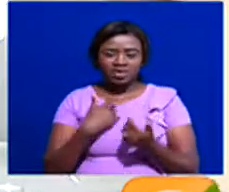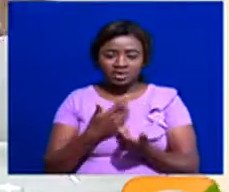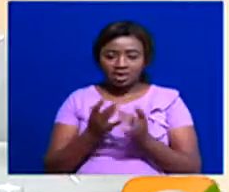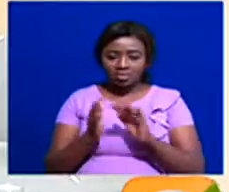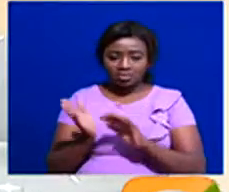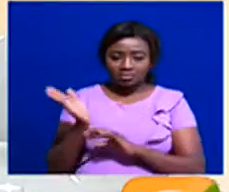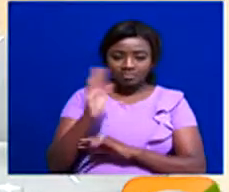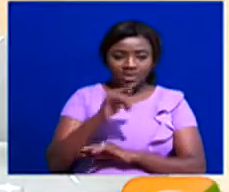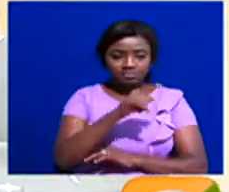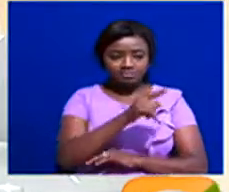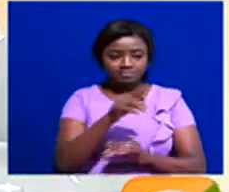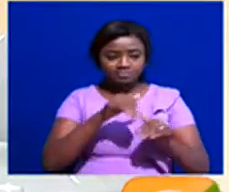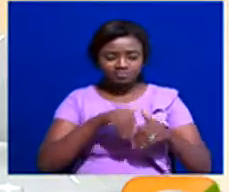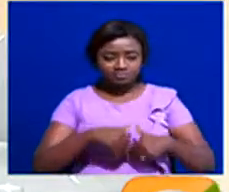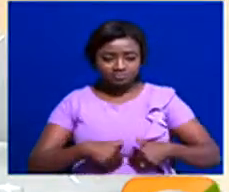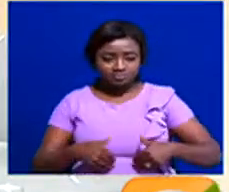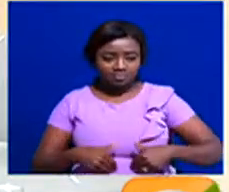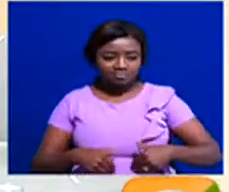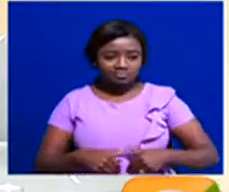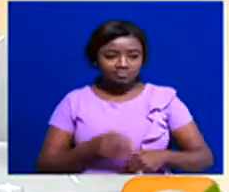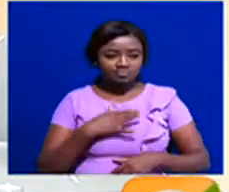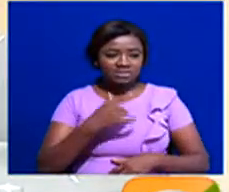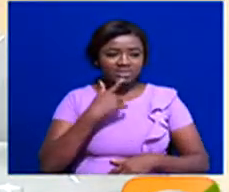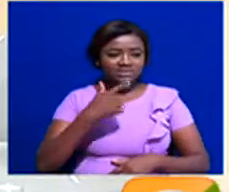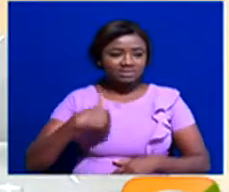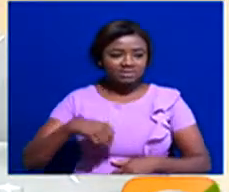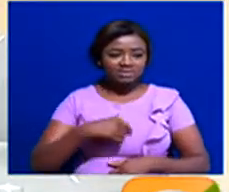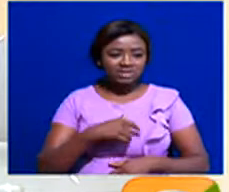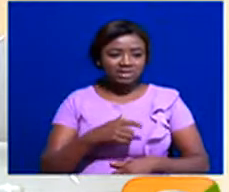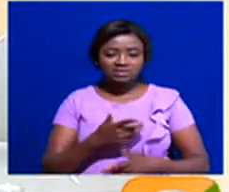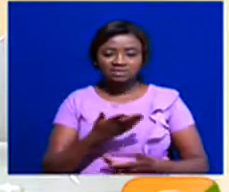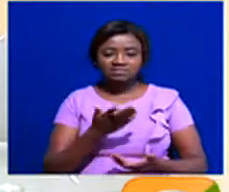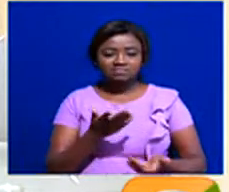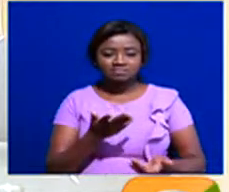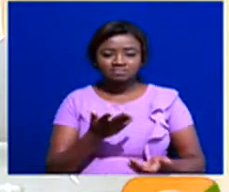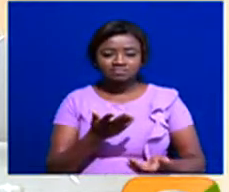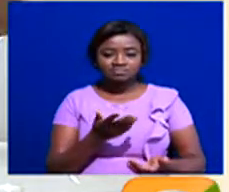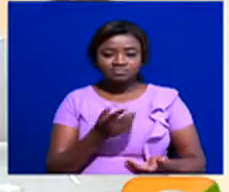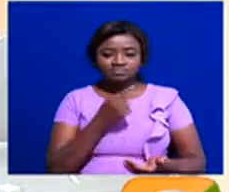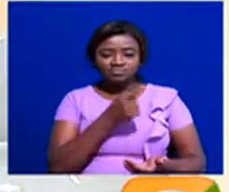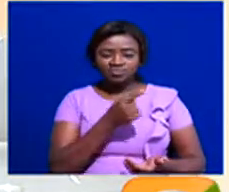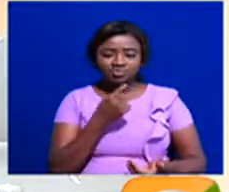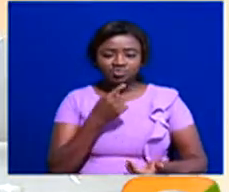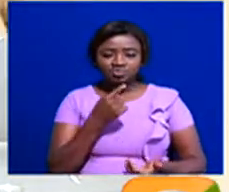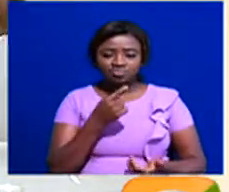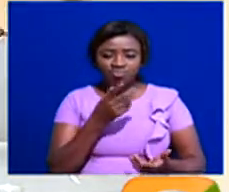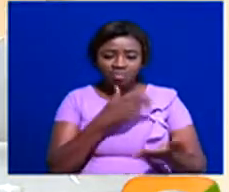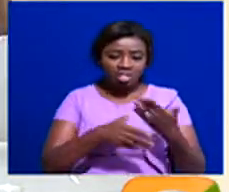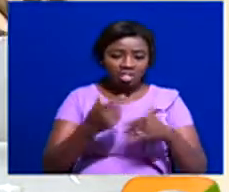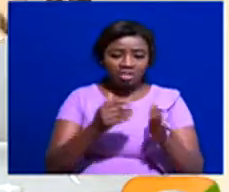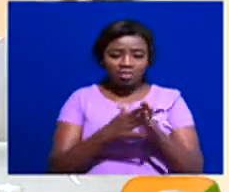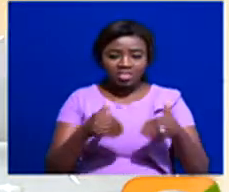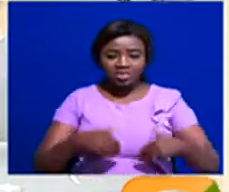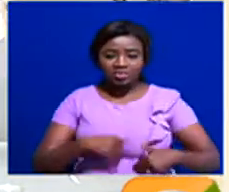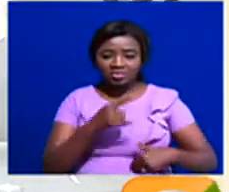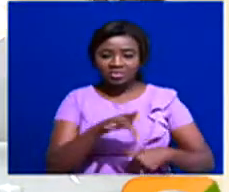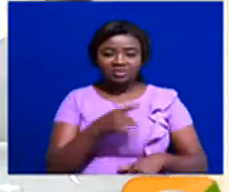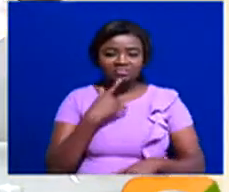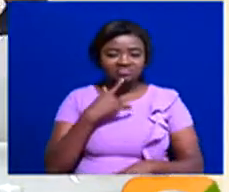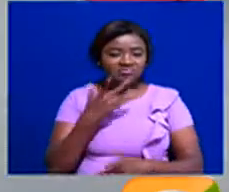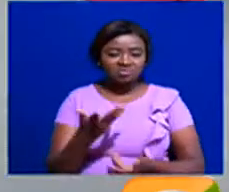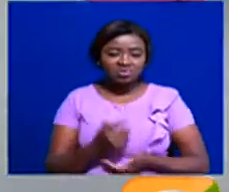you have the microphone. Start with your name and tell me, what do the other young people tell you when you speak to them against tobacco products? What do they